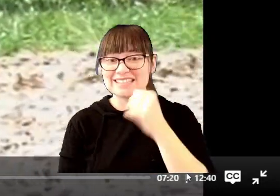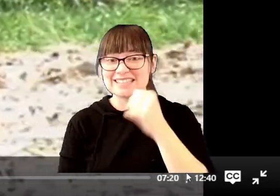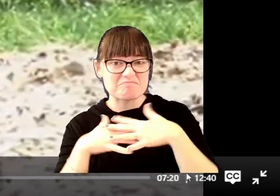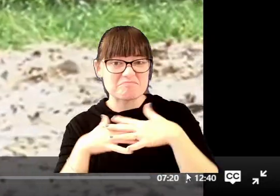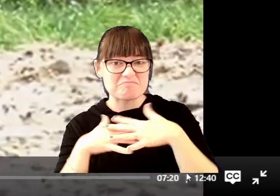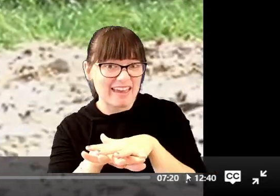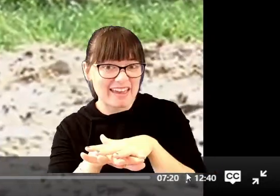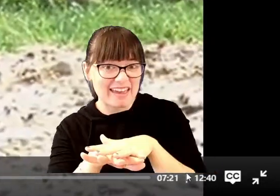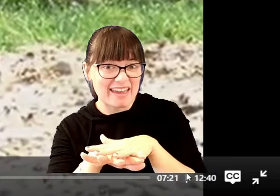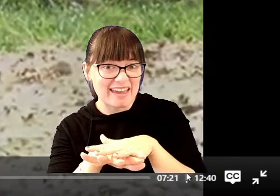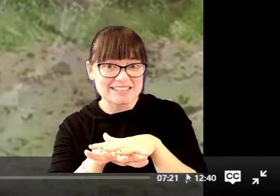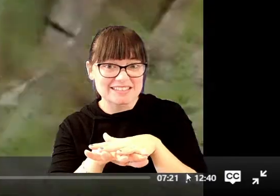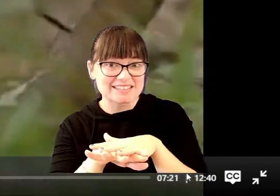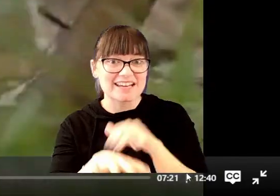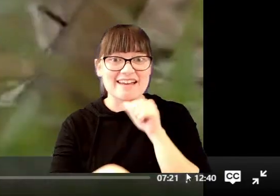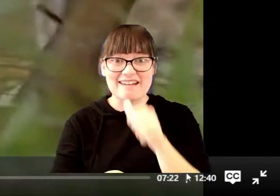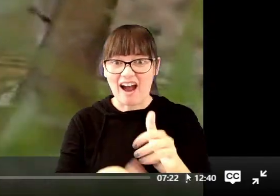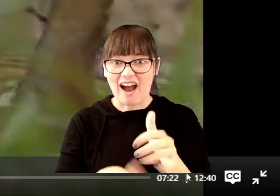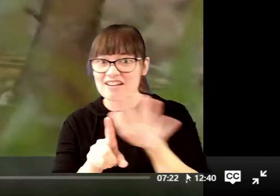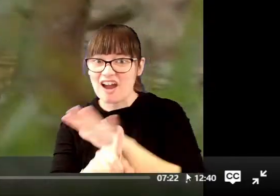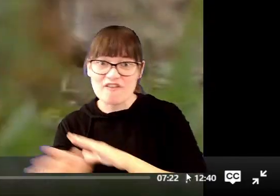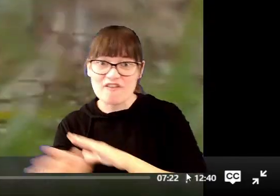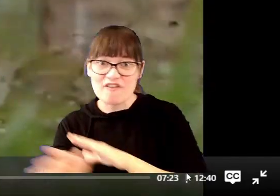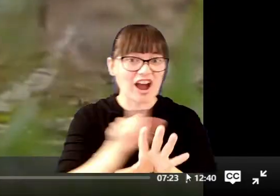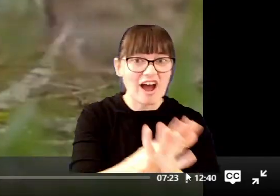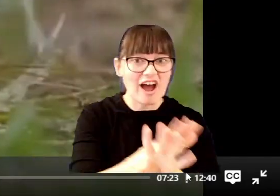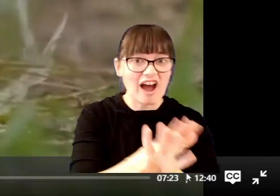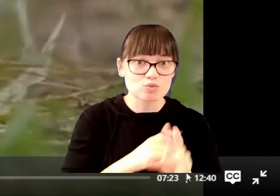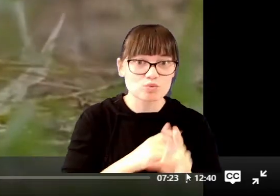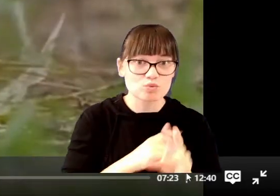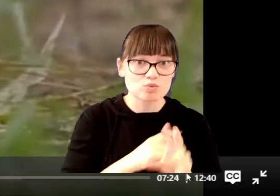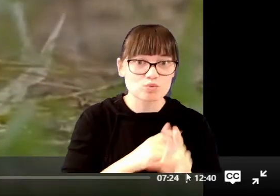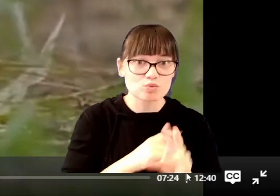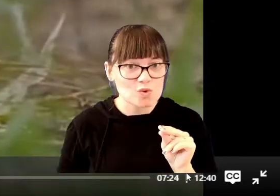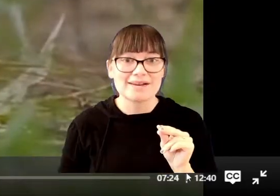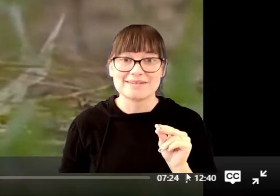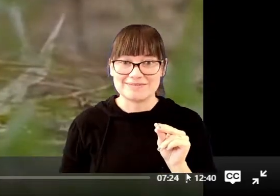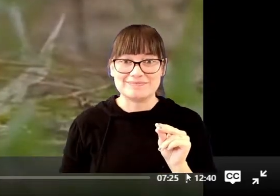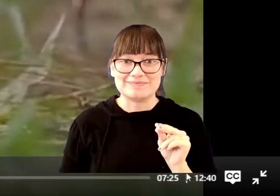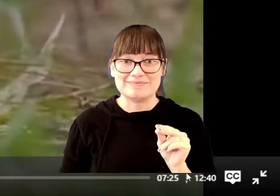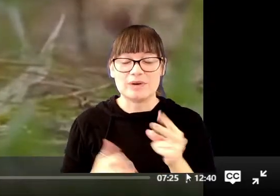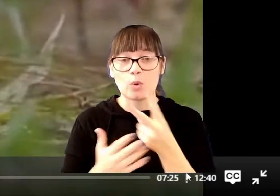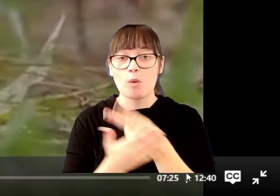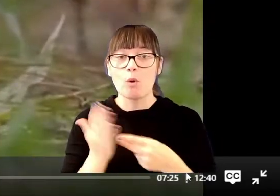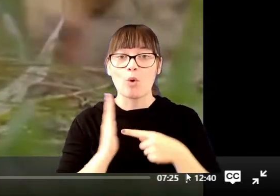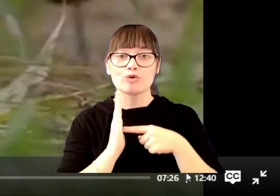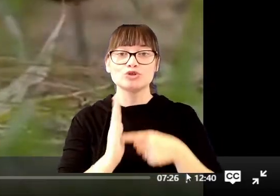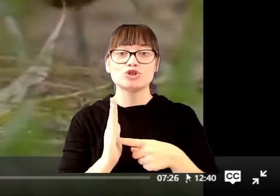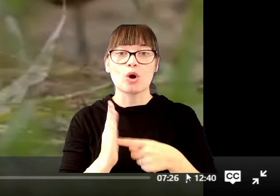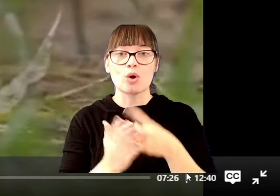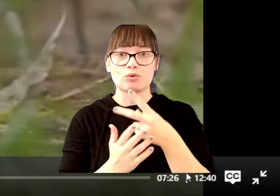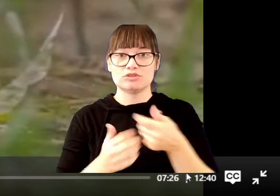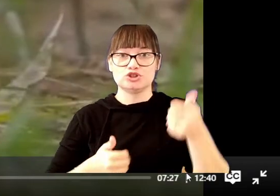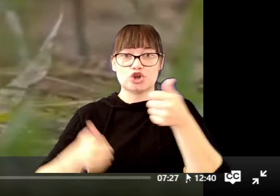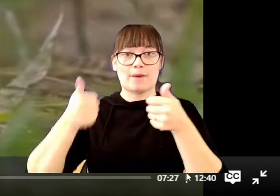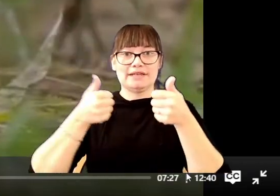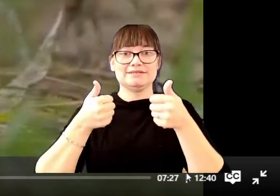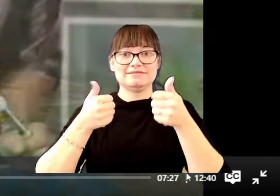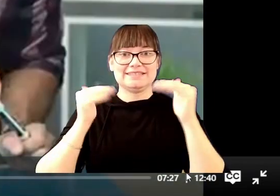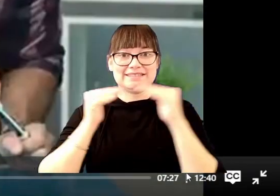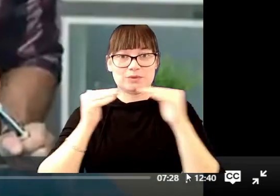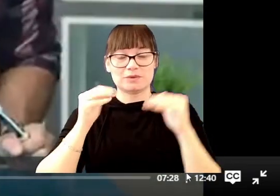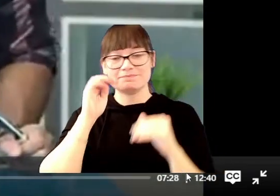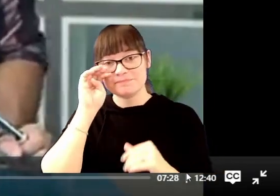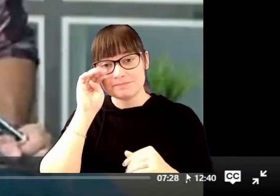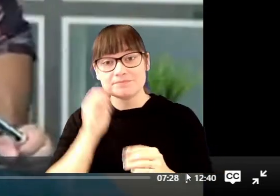cover up white. It's literally just both alleles are being expressed as dominant alleles. Okay. Another situation that